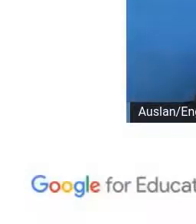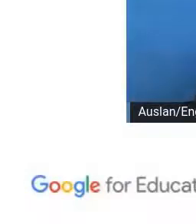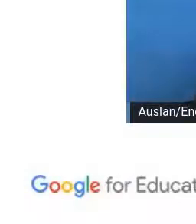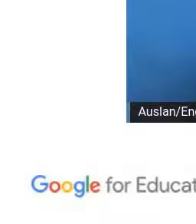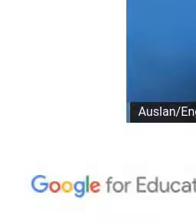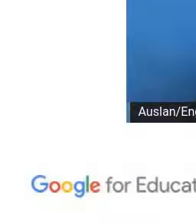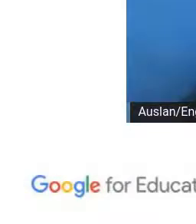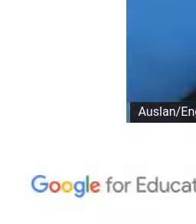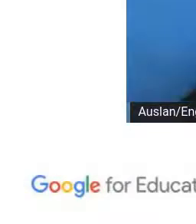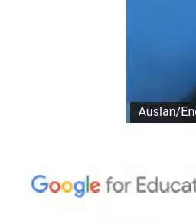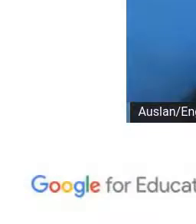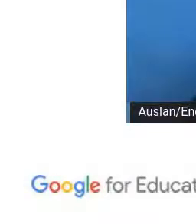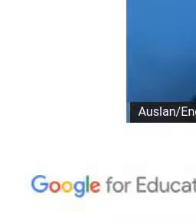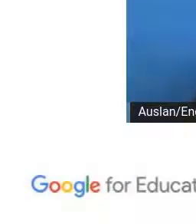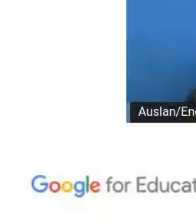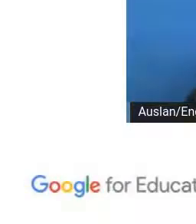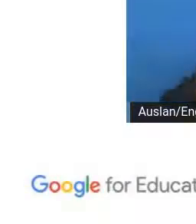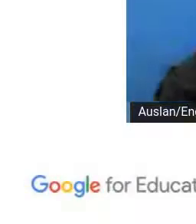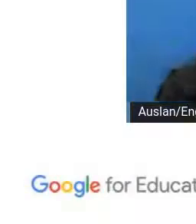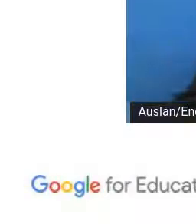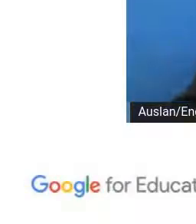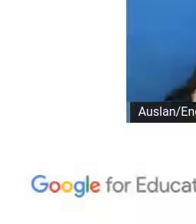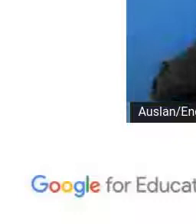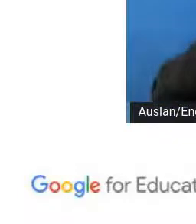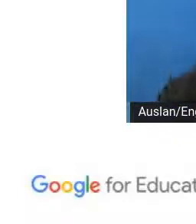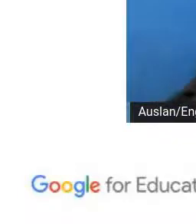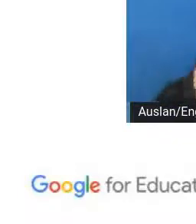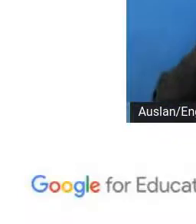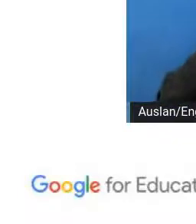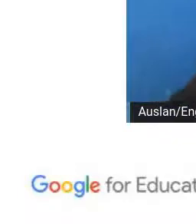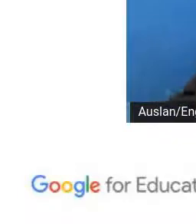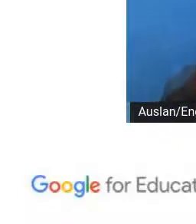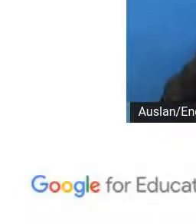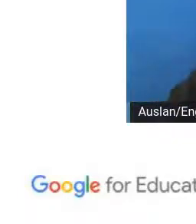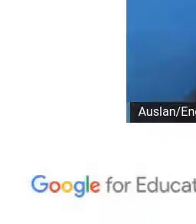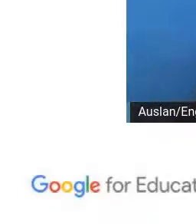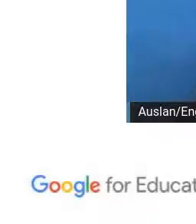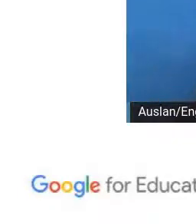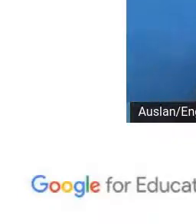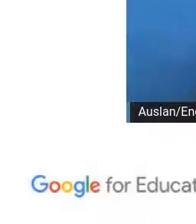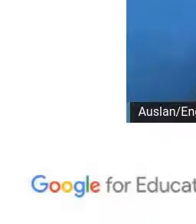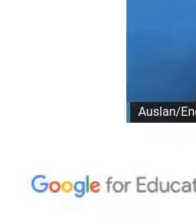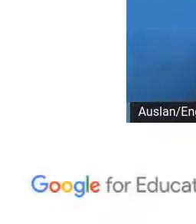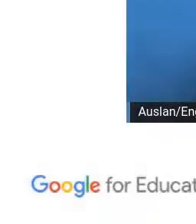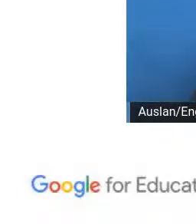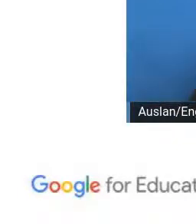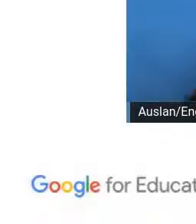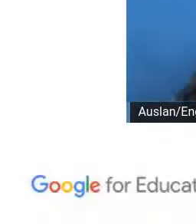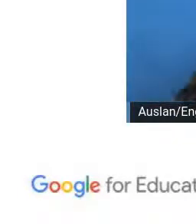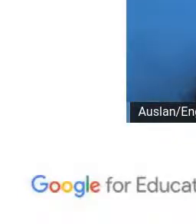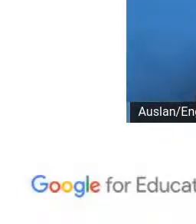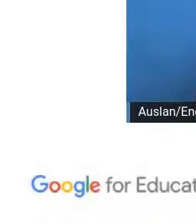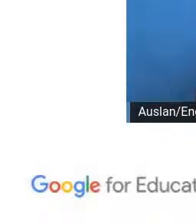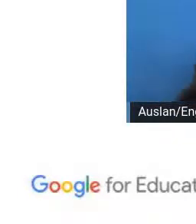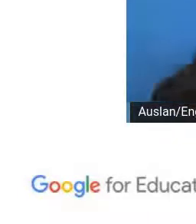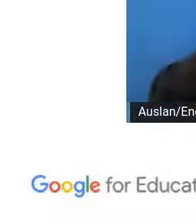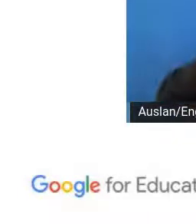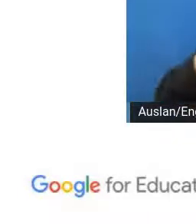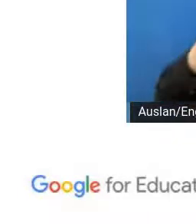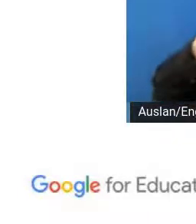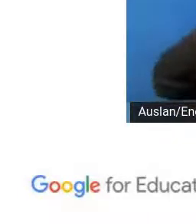gym. So please gain weight, and please gain the muscles, the summer bod with the First Scientist book.